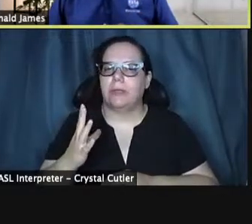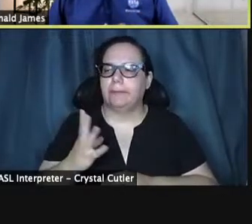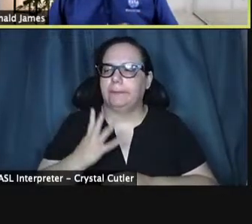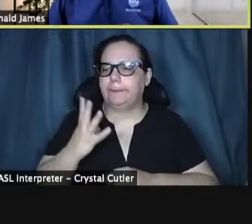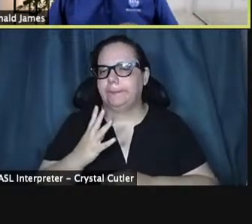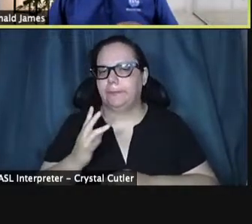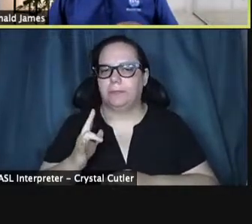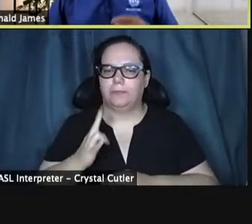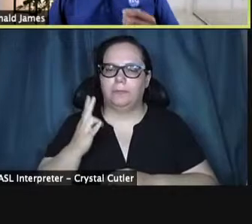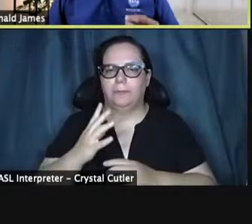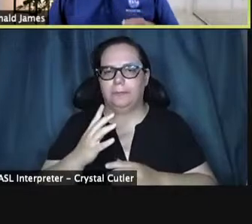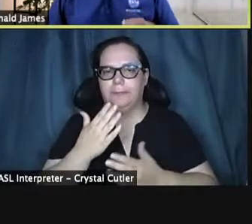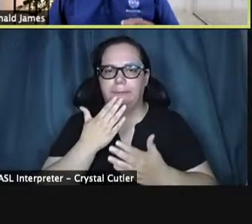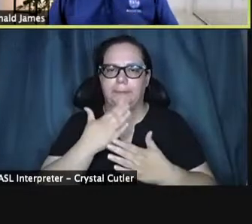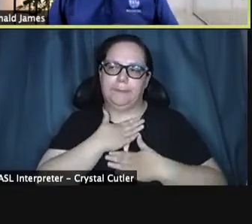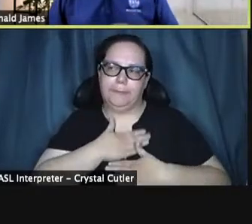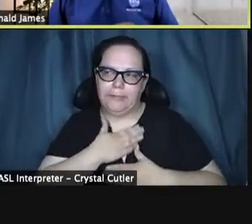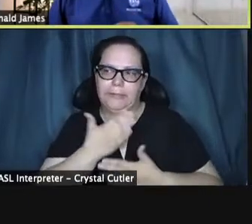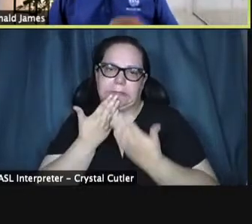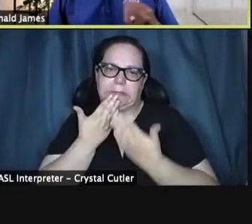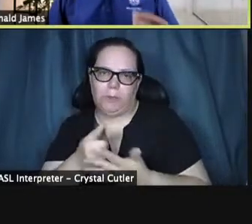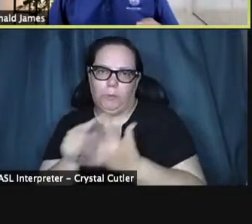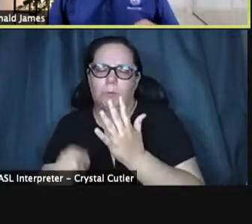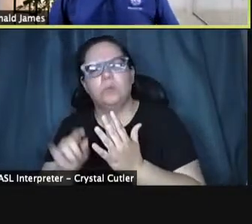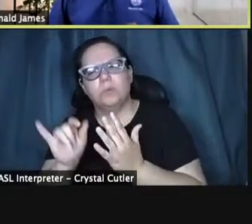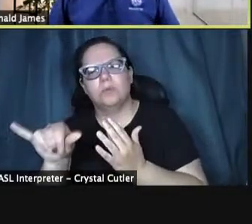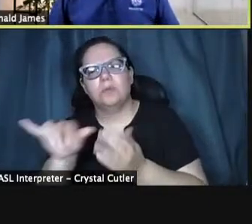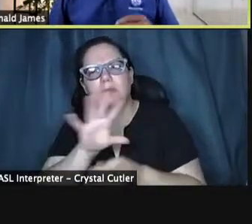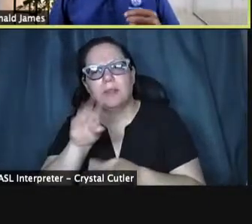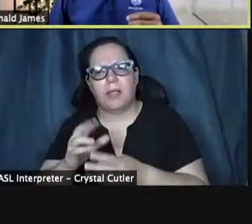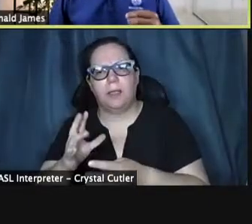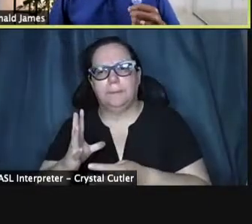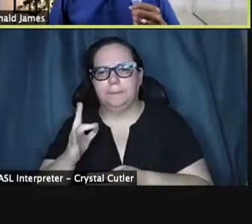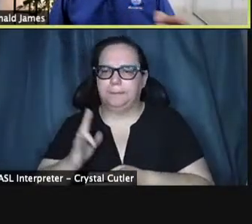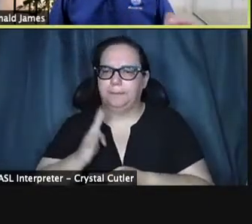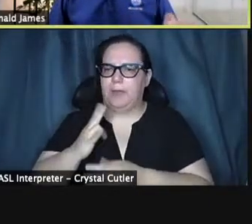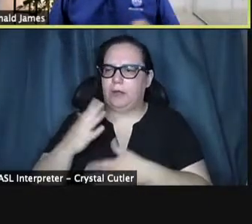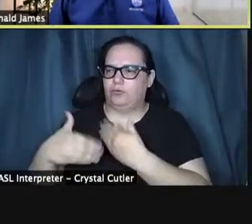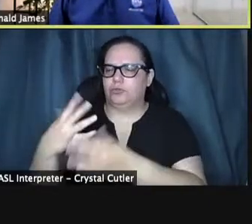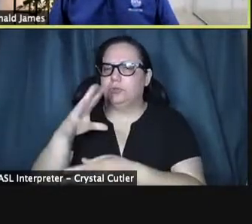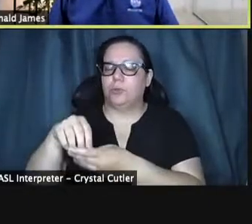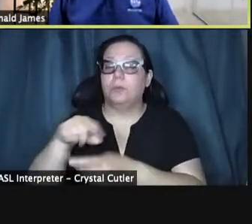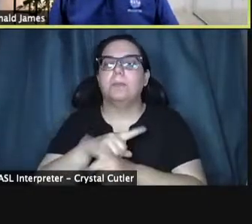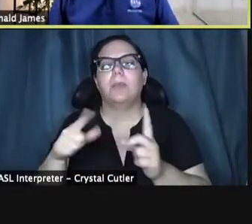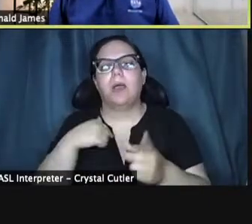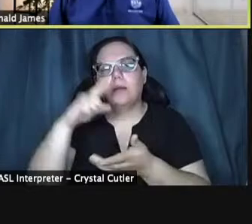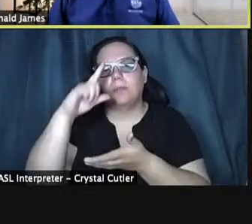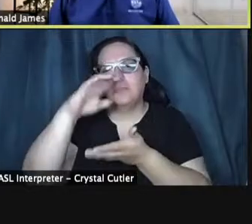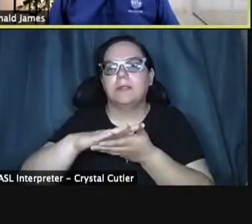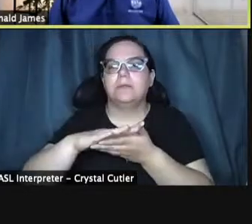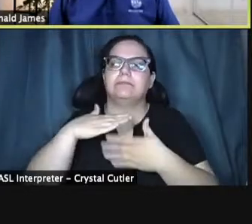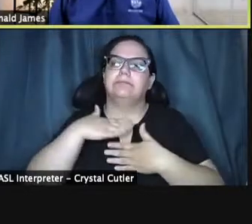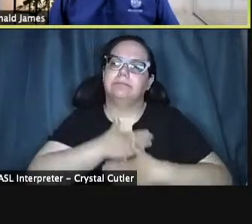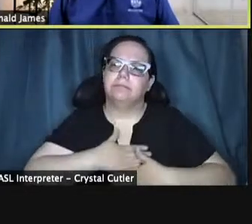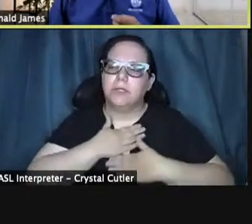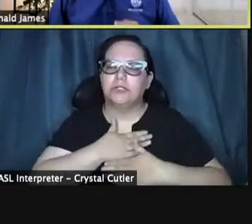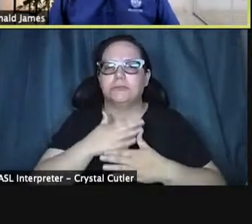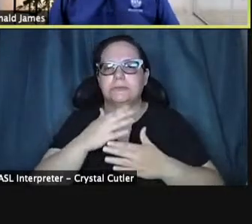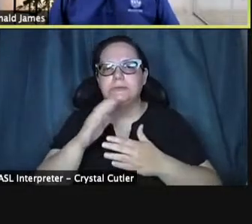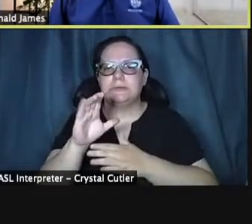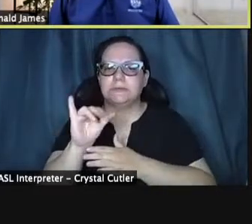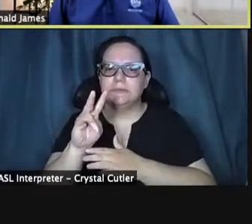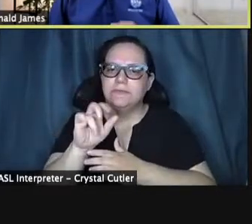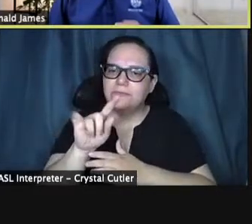thank you stuff. And there's a place for that. And I believe pleasantries, civility, and respectful behavior